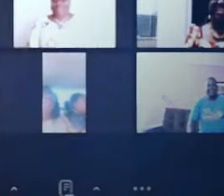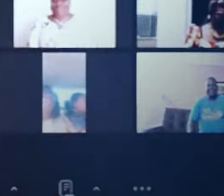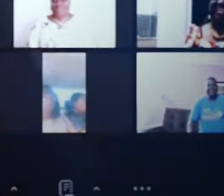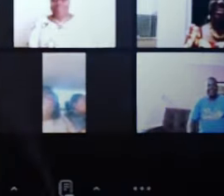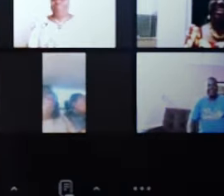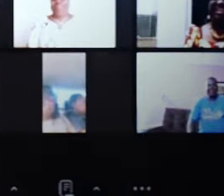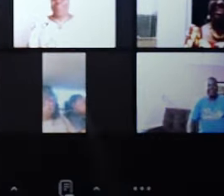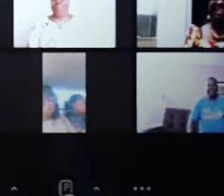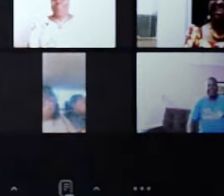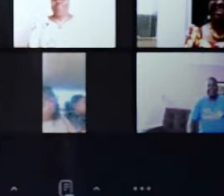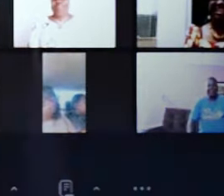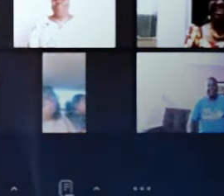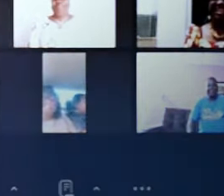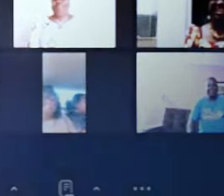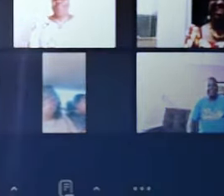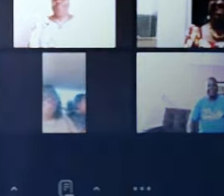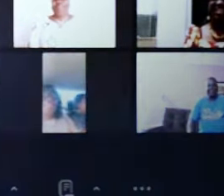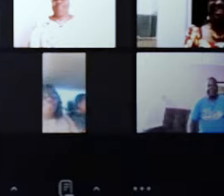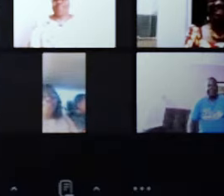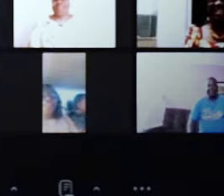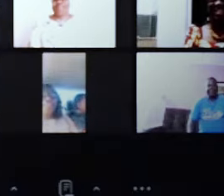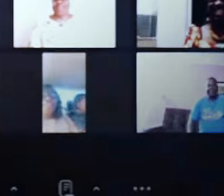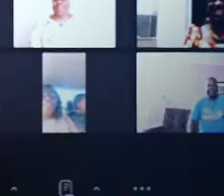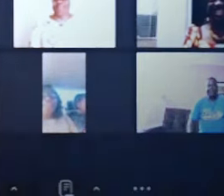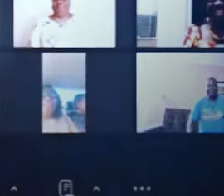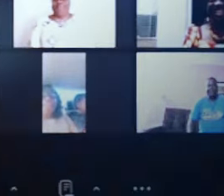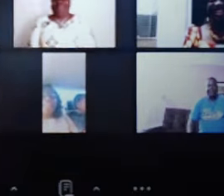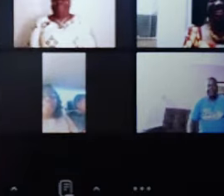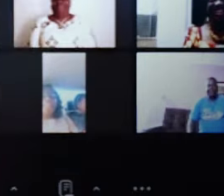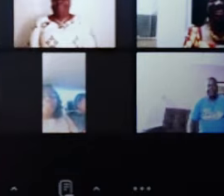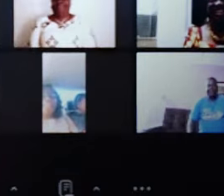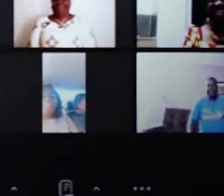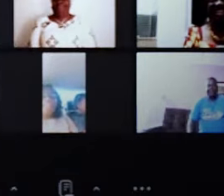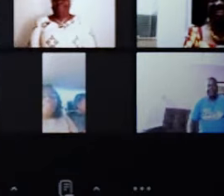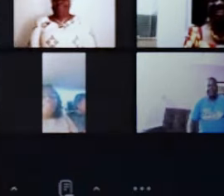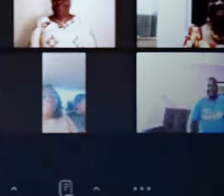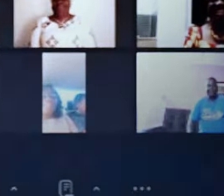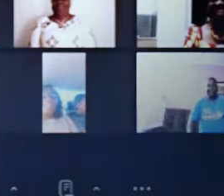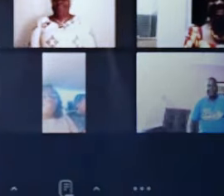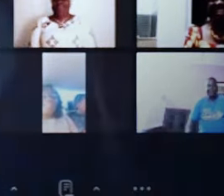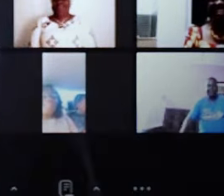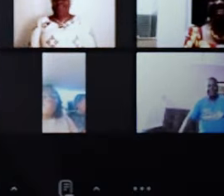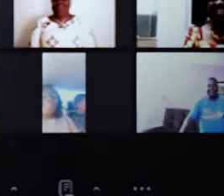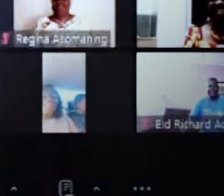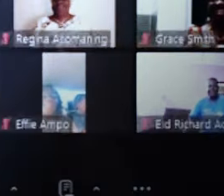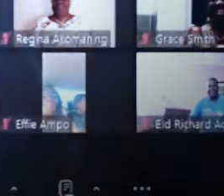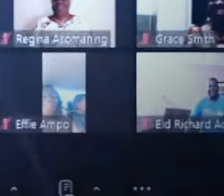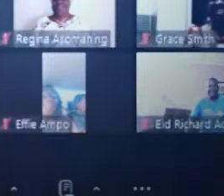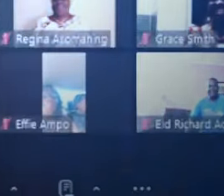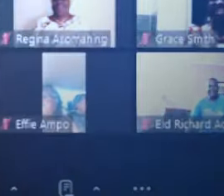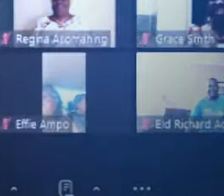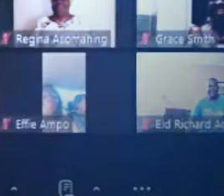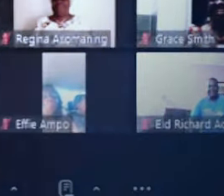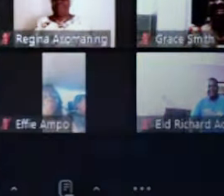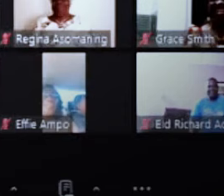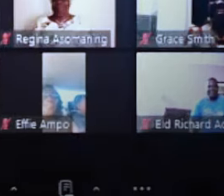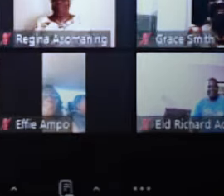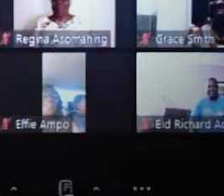so but I can't see them well. But I can see Pastor Ajima and wife.